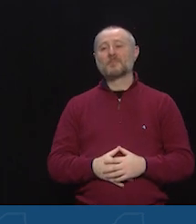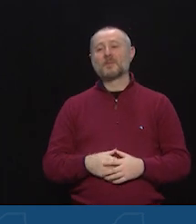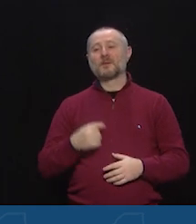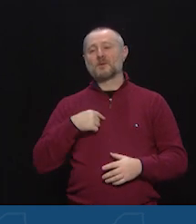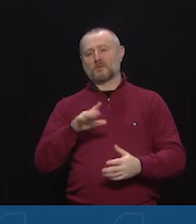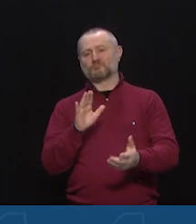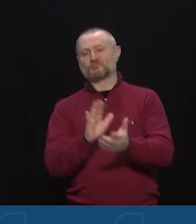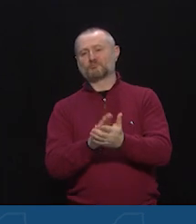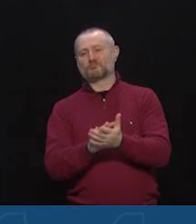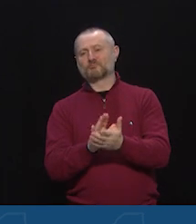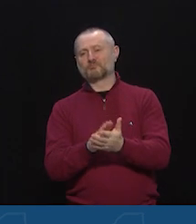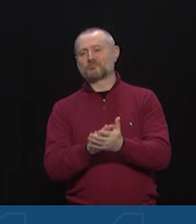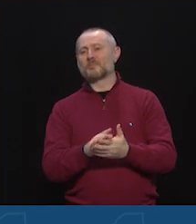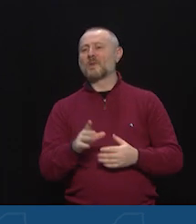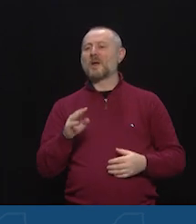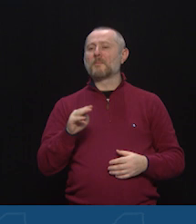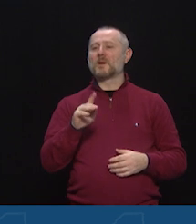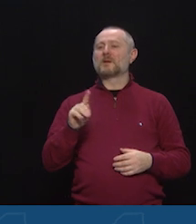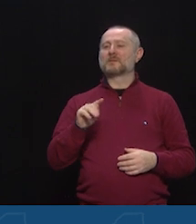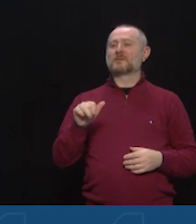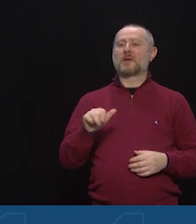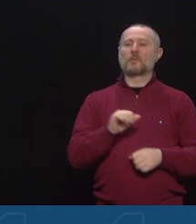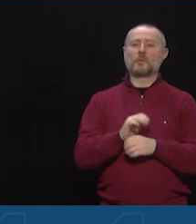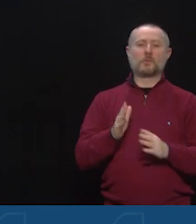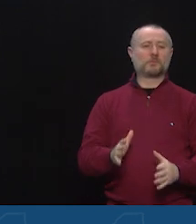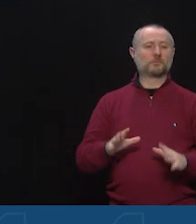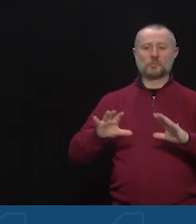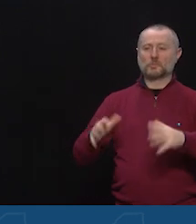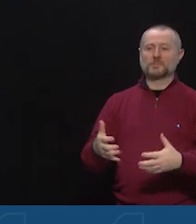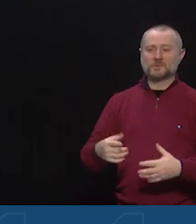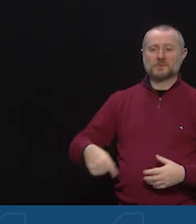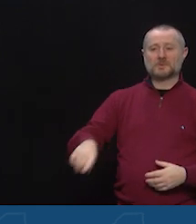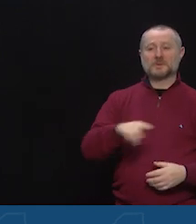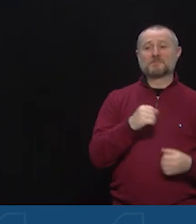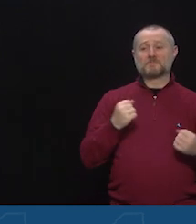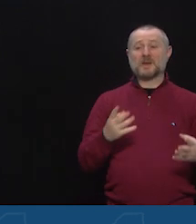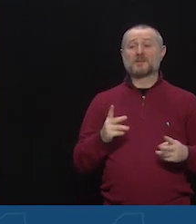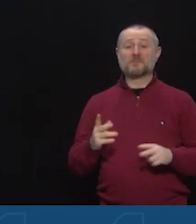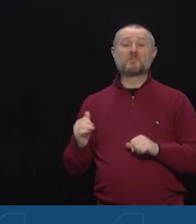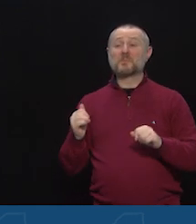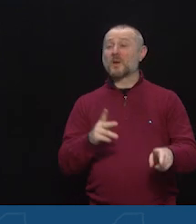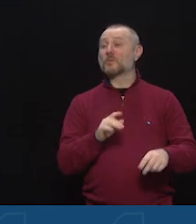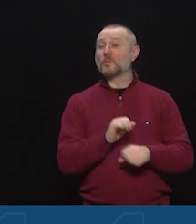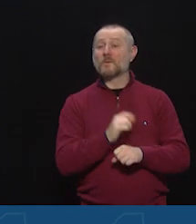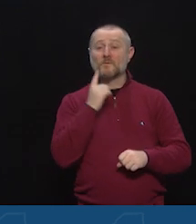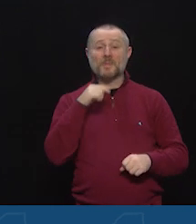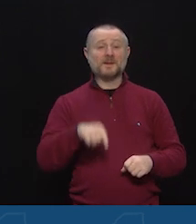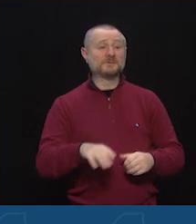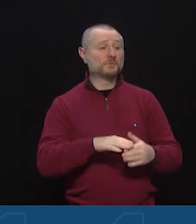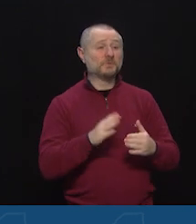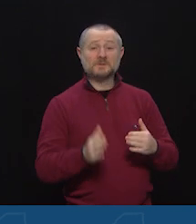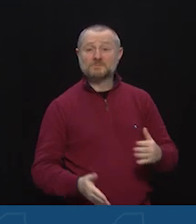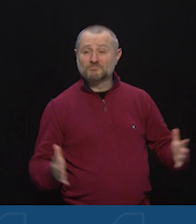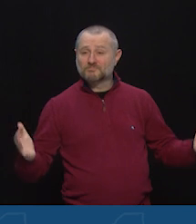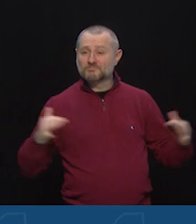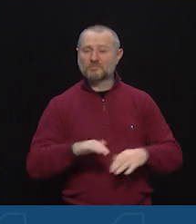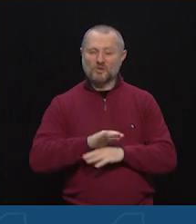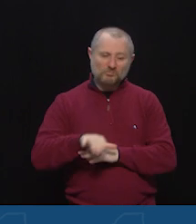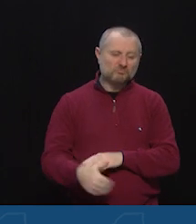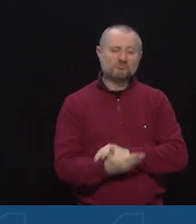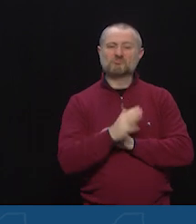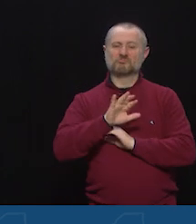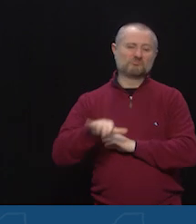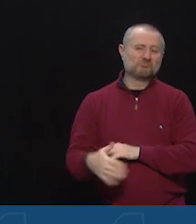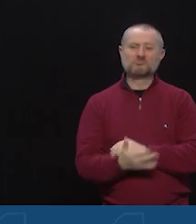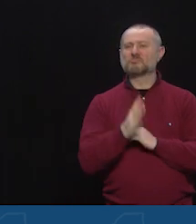incredible MTA workforce, because a lot of them are coming back to work for the weekend, and they are going to be all out,